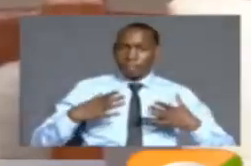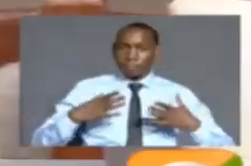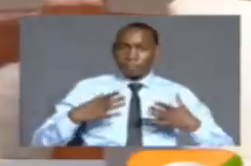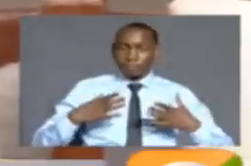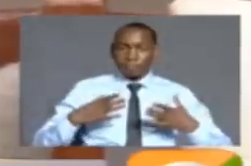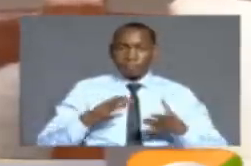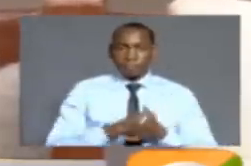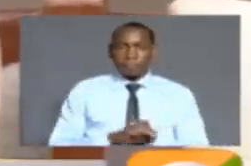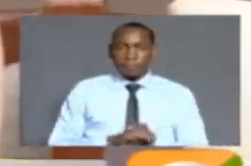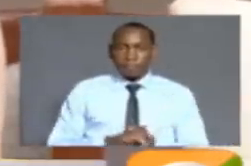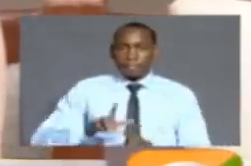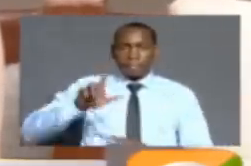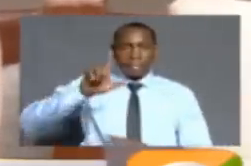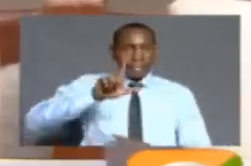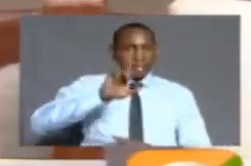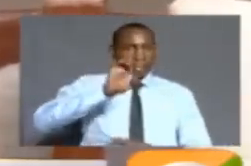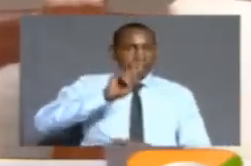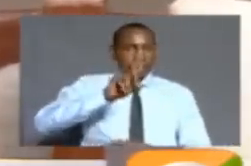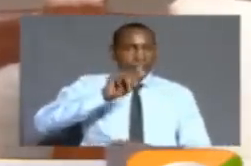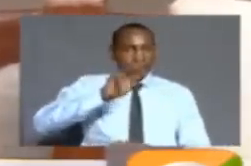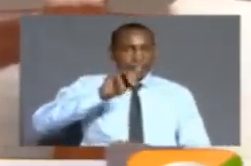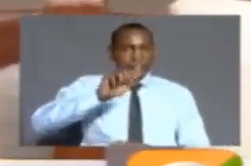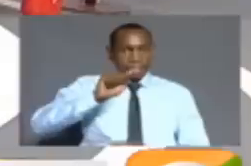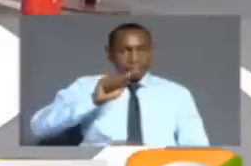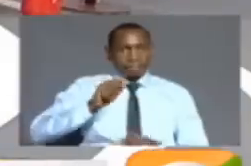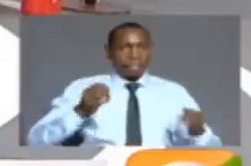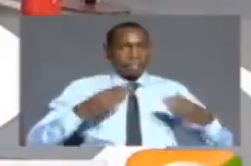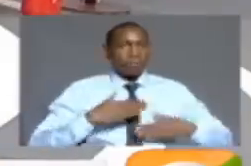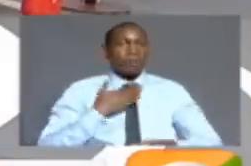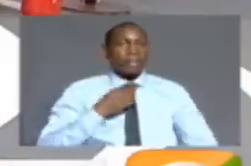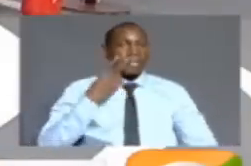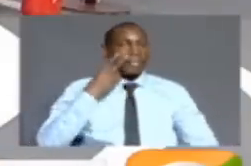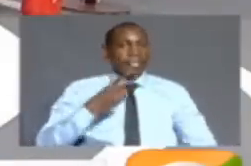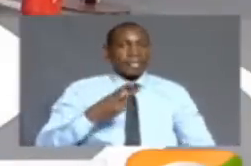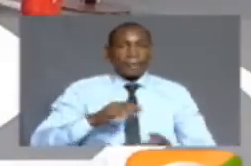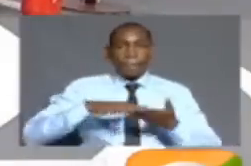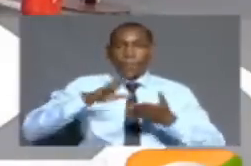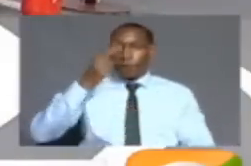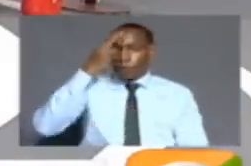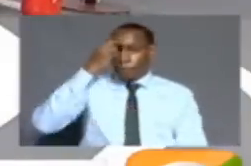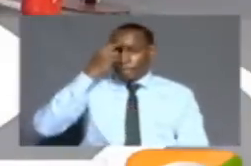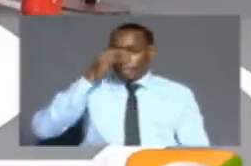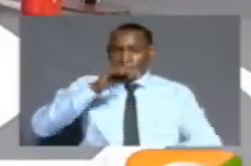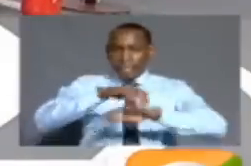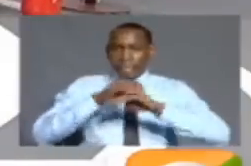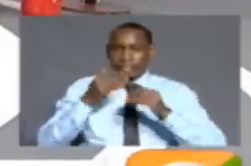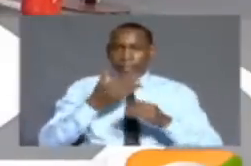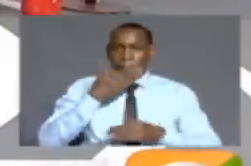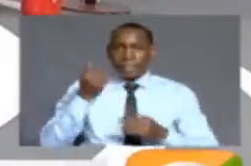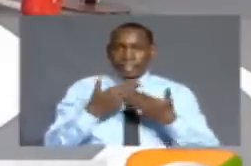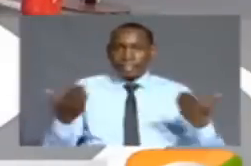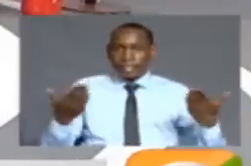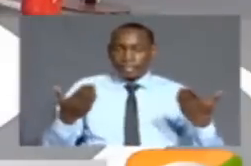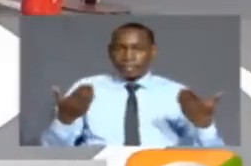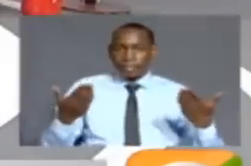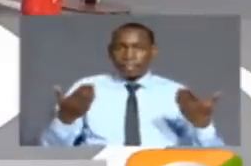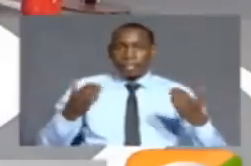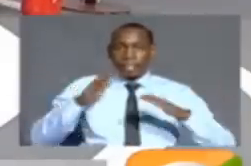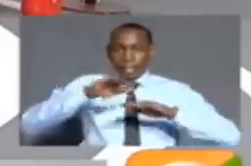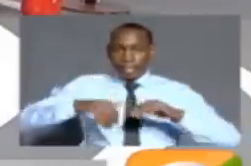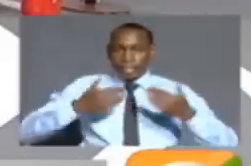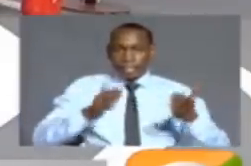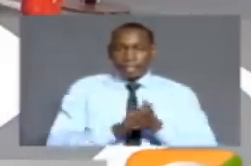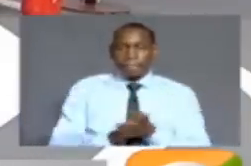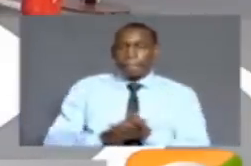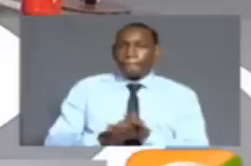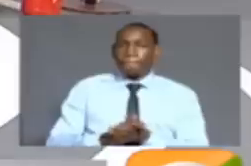Ledama Ole Kina is disgruntled. Thank you. Because I want to see more Maasai getting better things than they are getting. I look forward